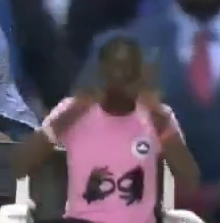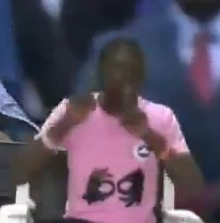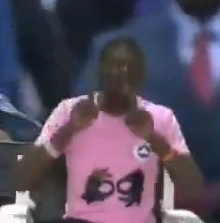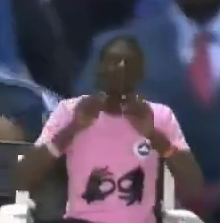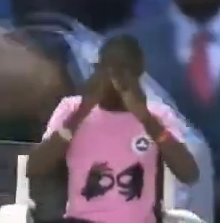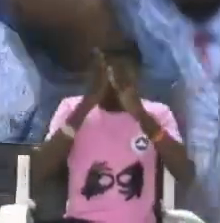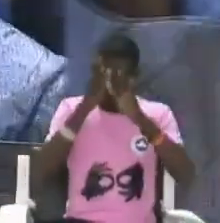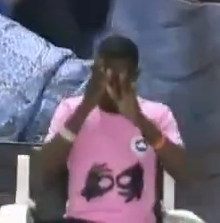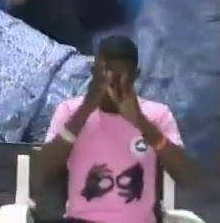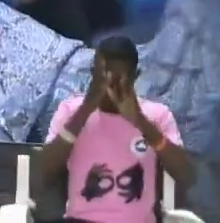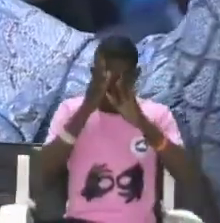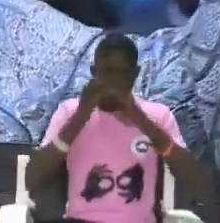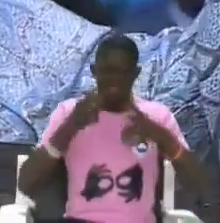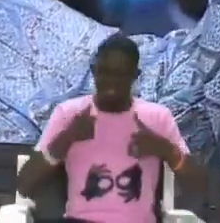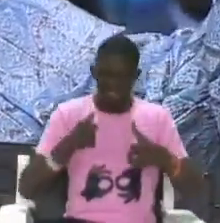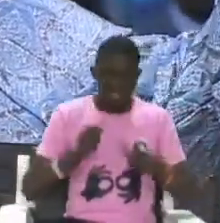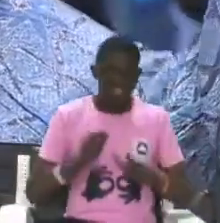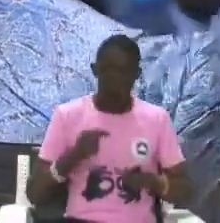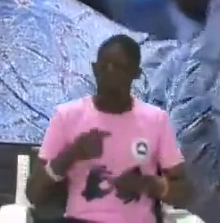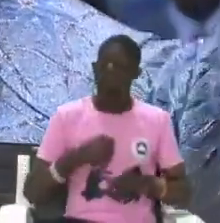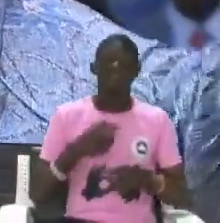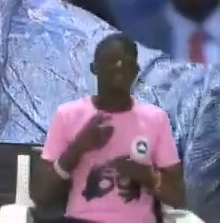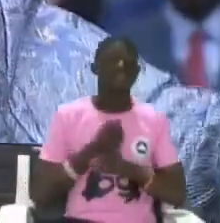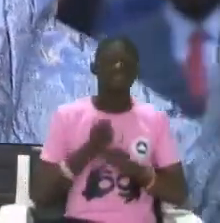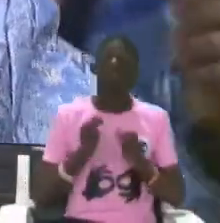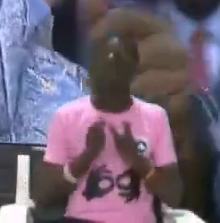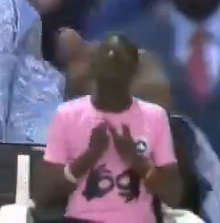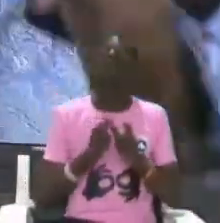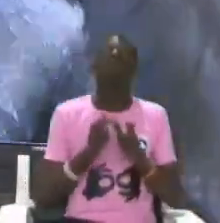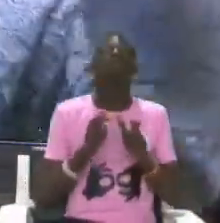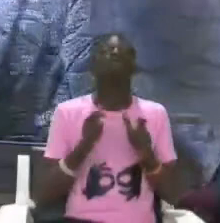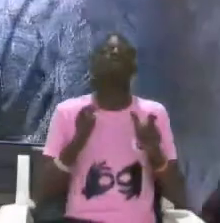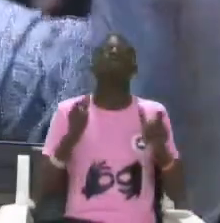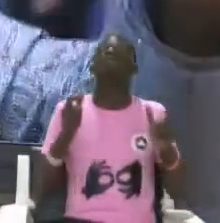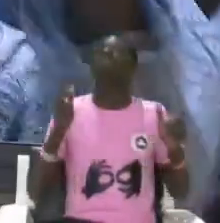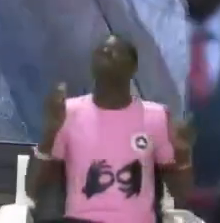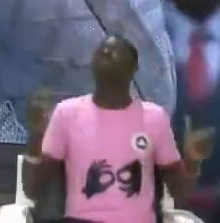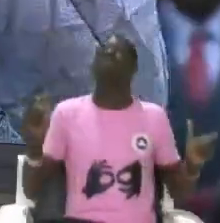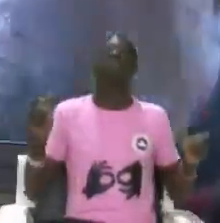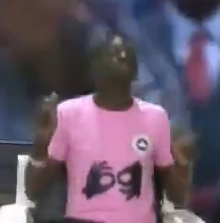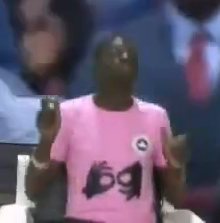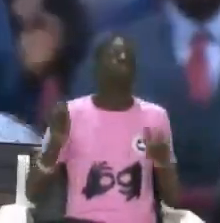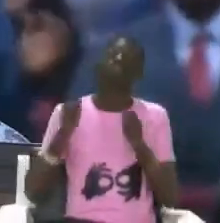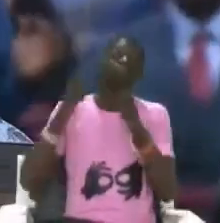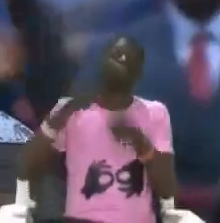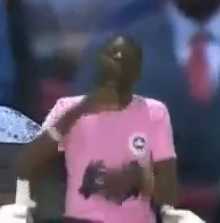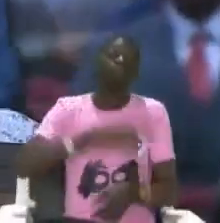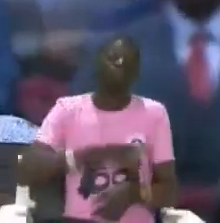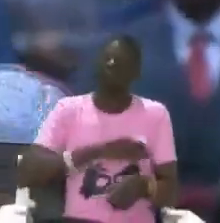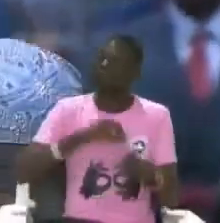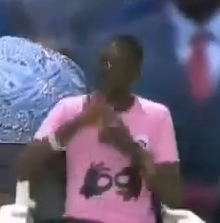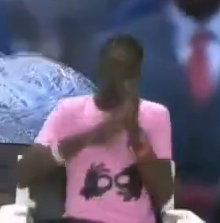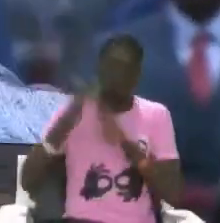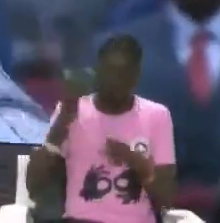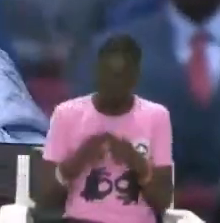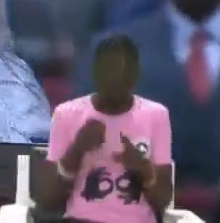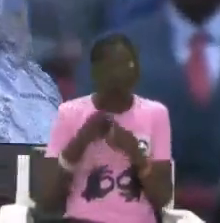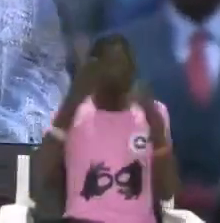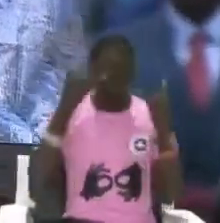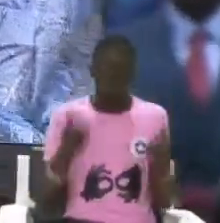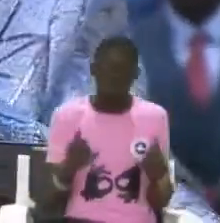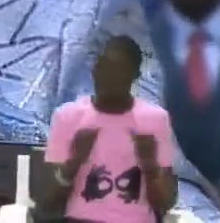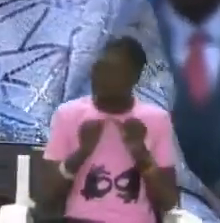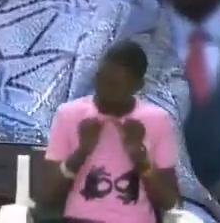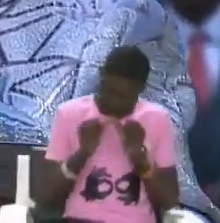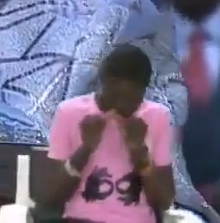Father, and let me also obtain exceeding great reward. Be my shield and my exceeding great reward from now henceforth, O